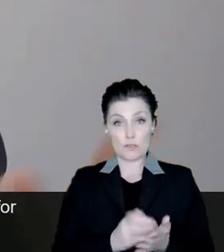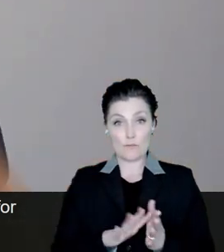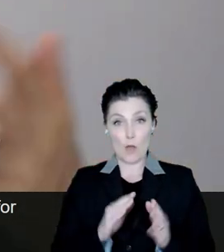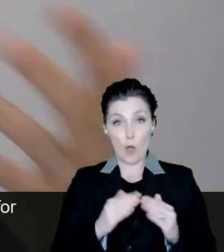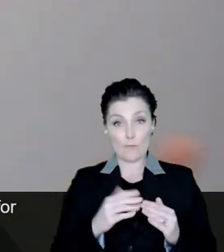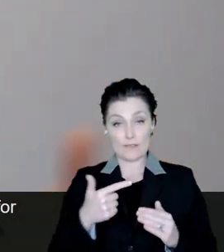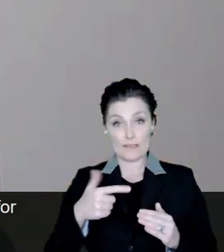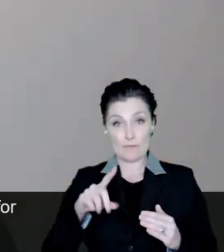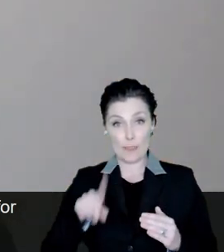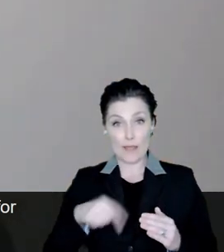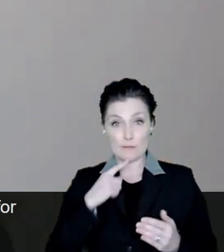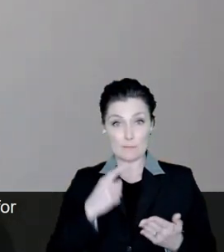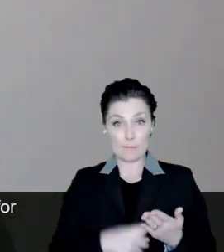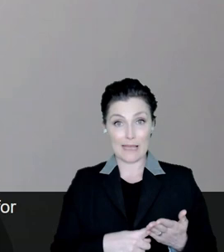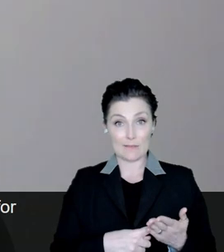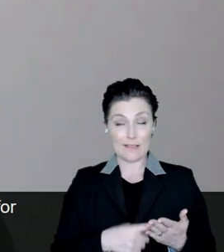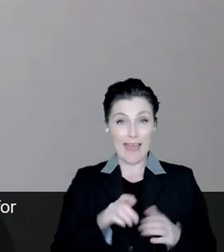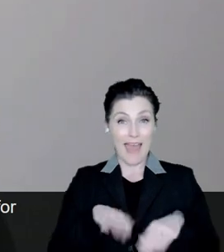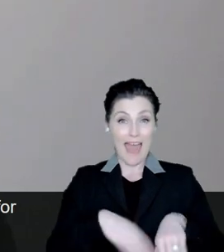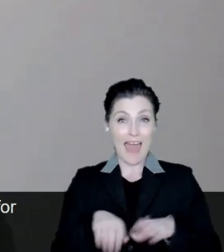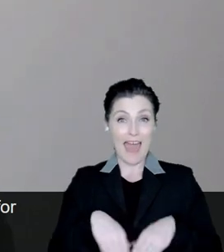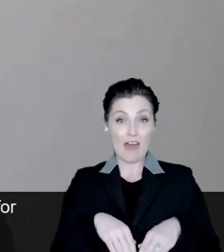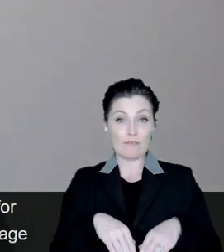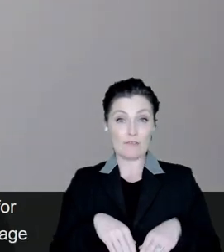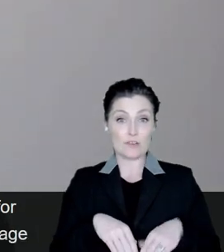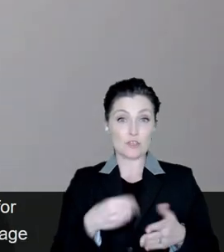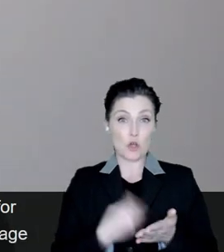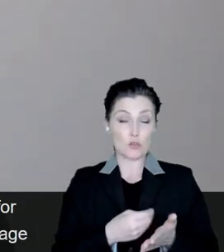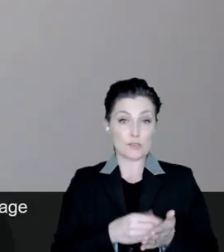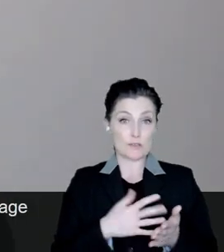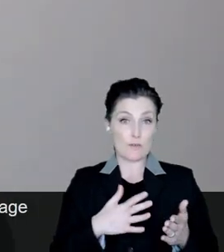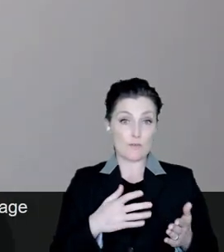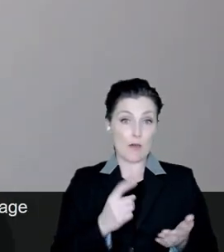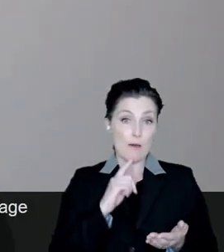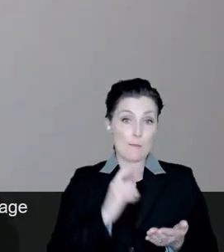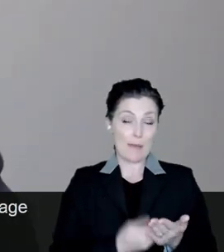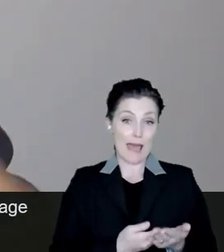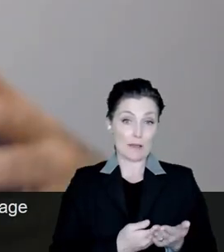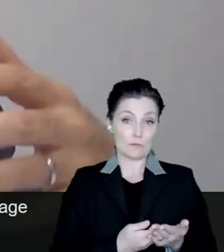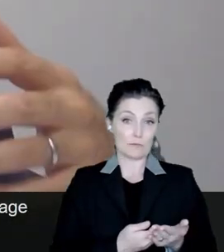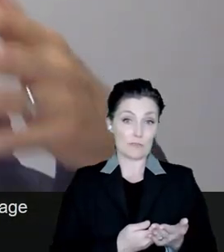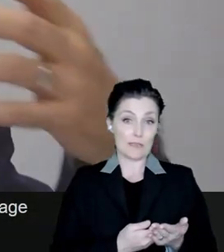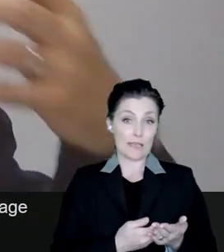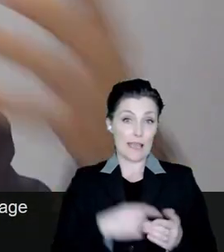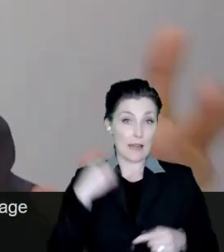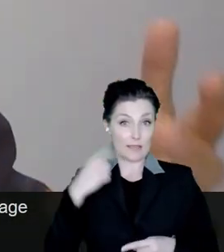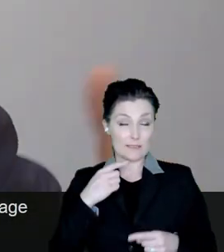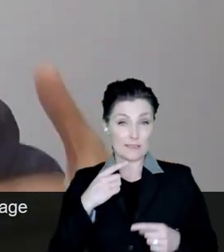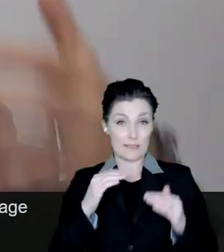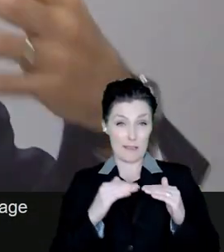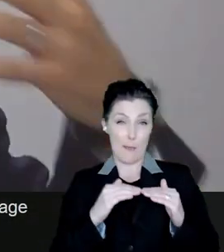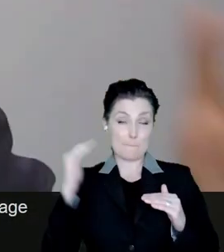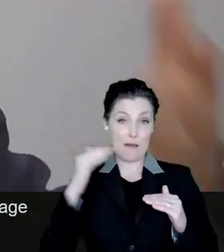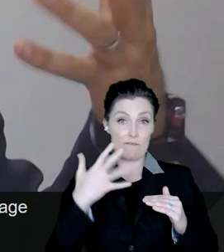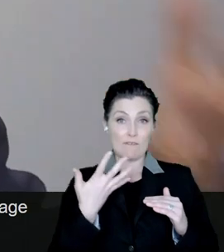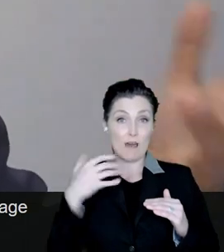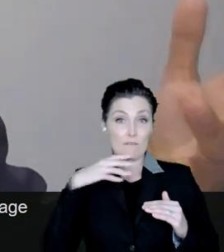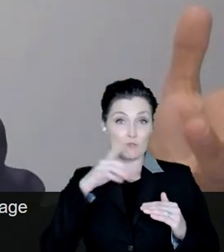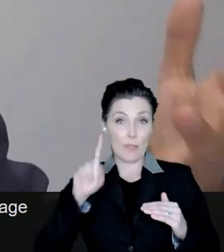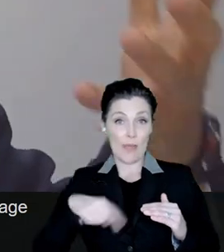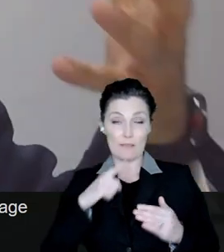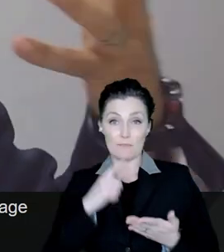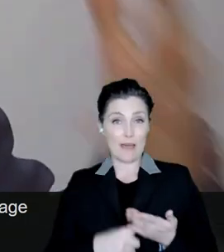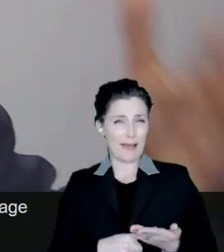home in London, a home to buy, is north of £500,000. So young families can't